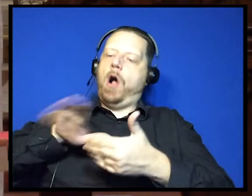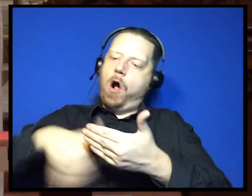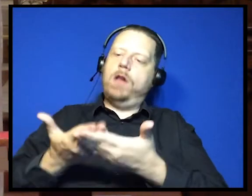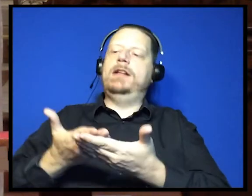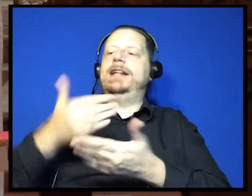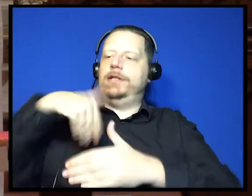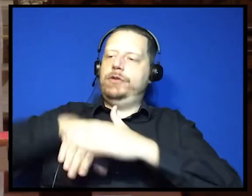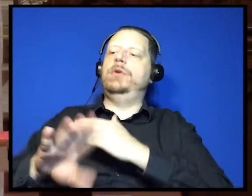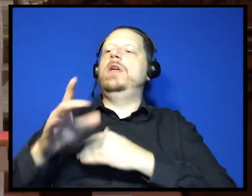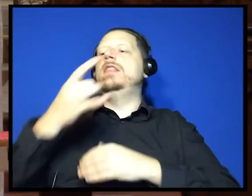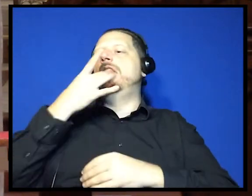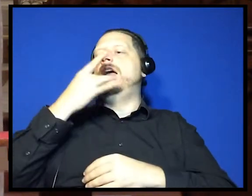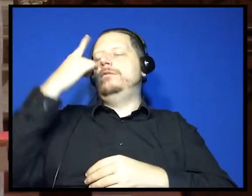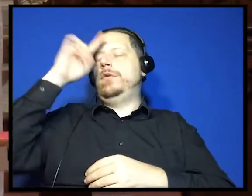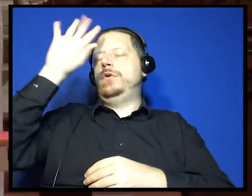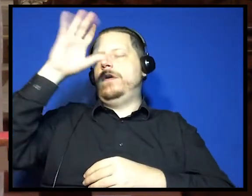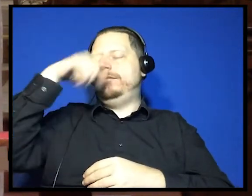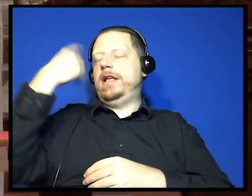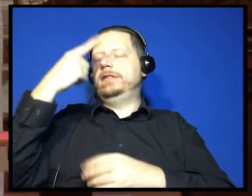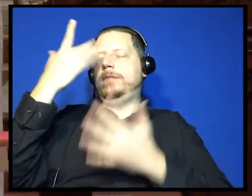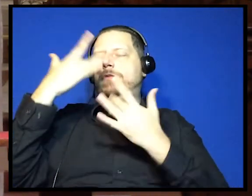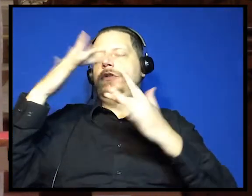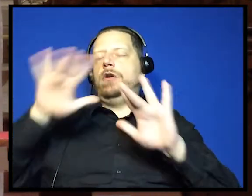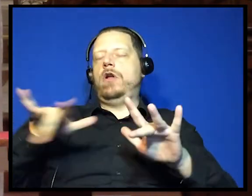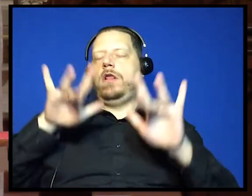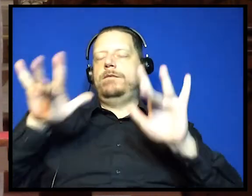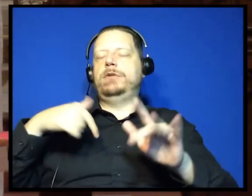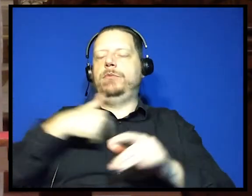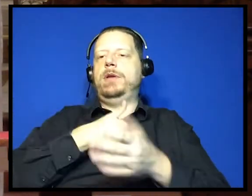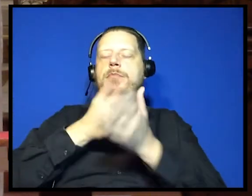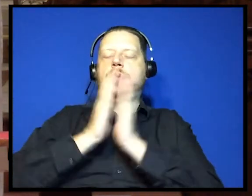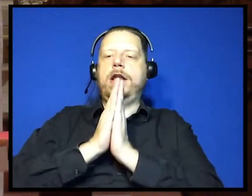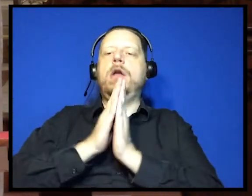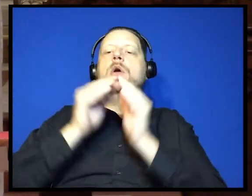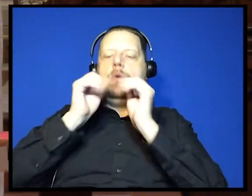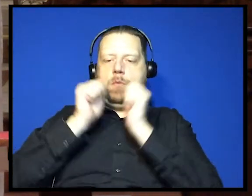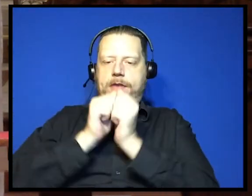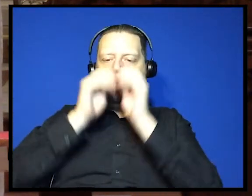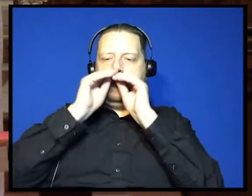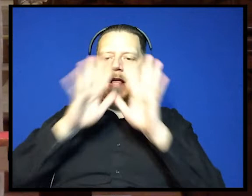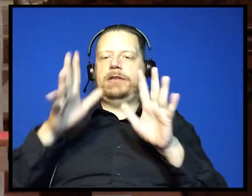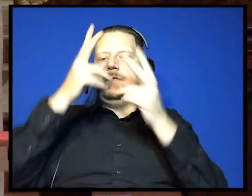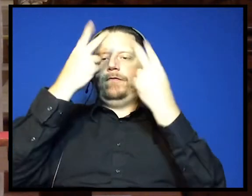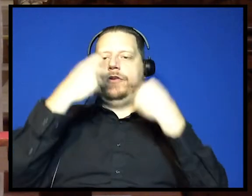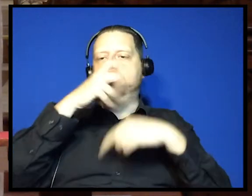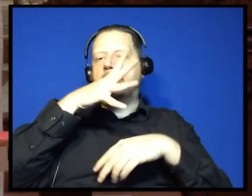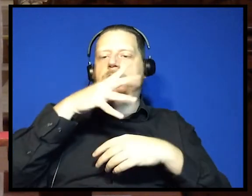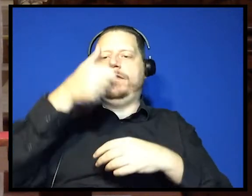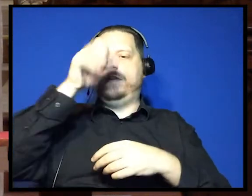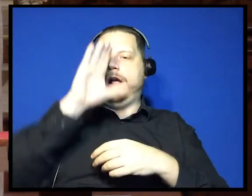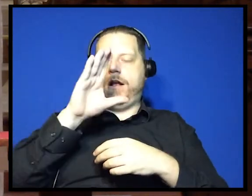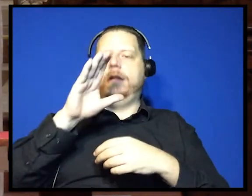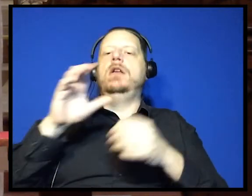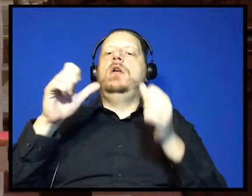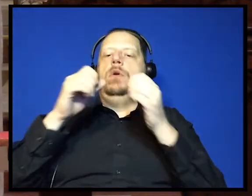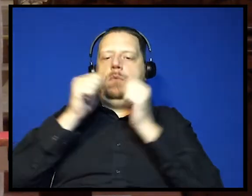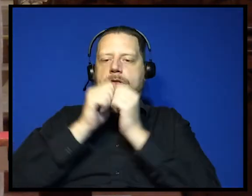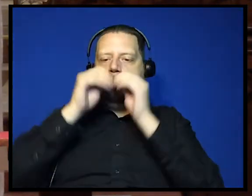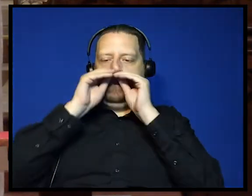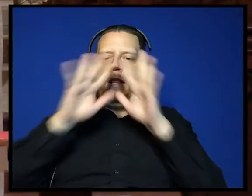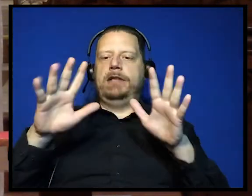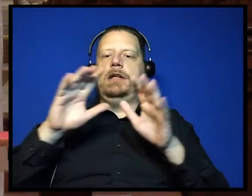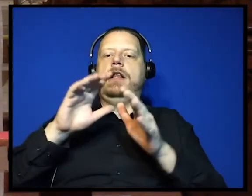your face. Have mercy on us all, we pray, that with the Blessed Virgin Mary, Mother of God, and with the